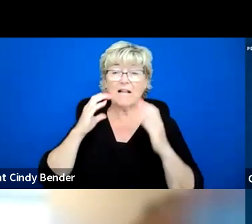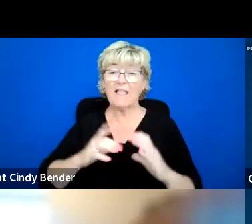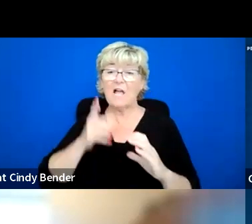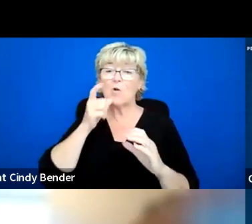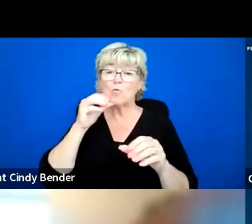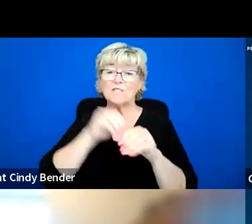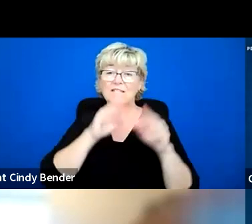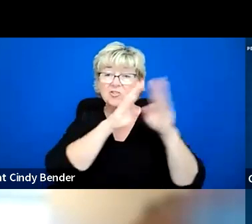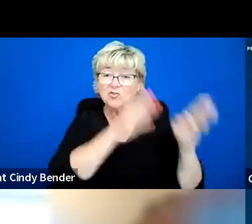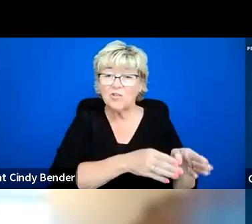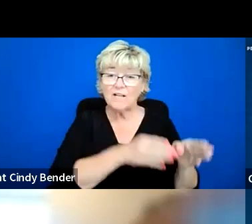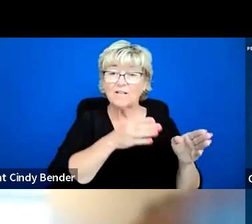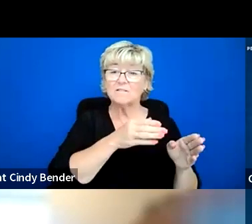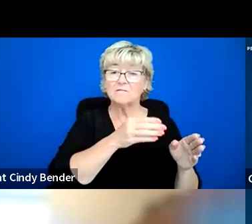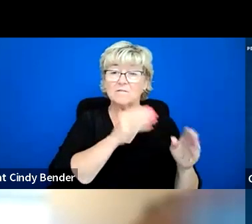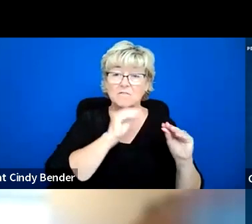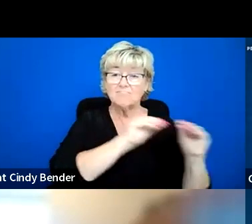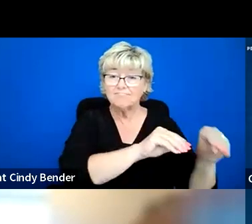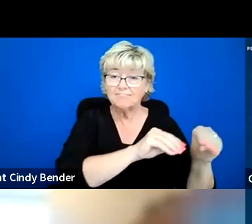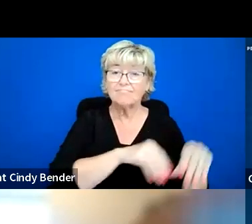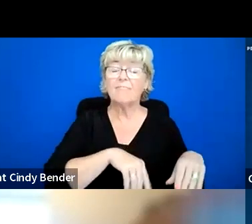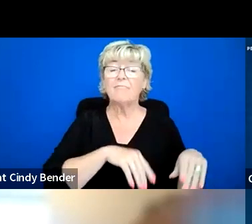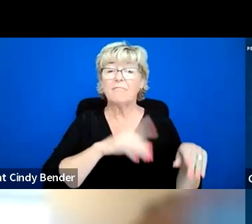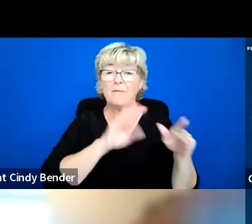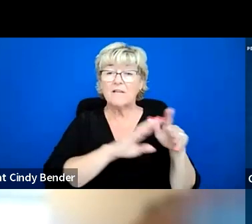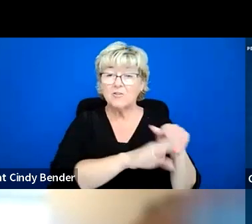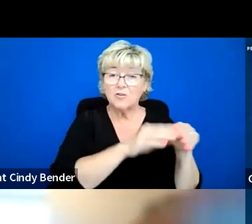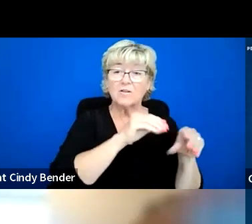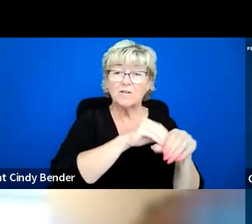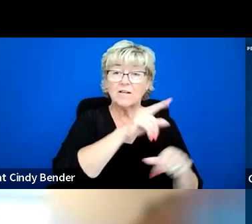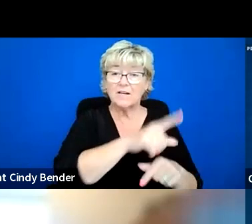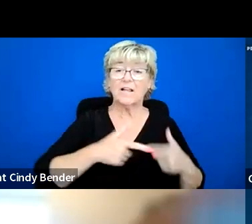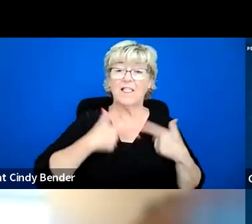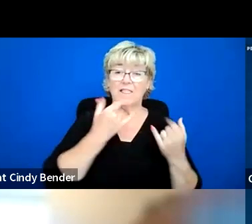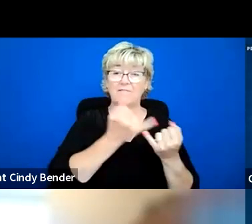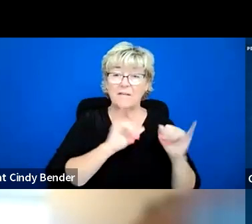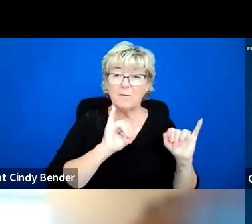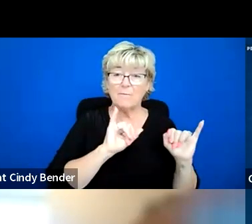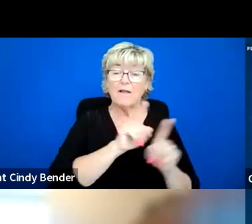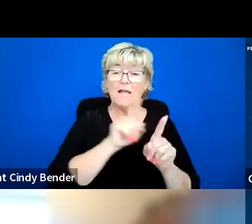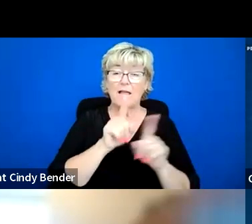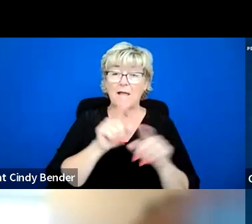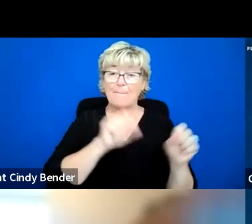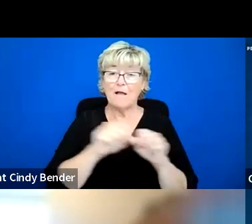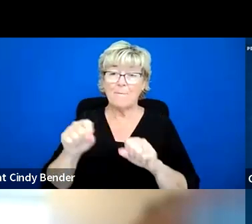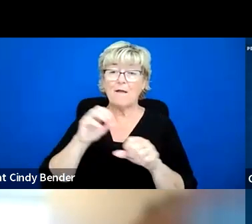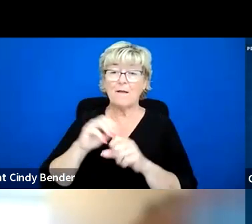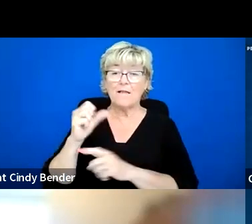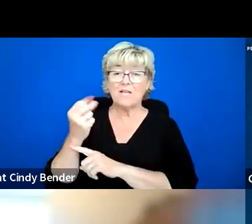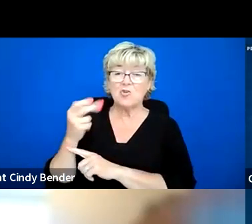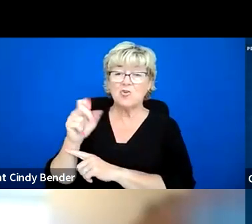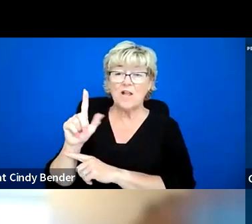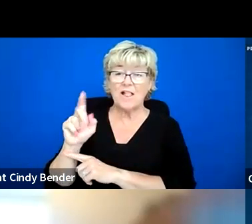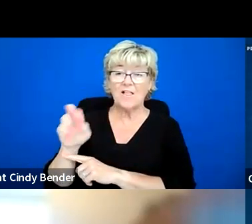really focus on making sure shelter clients can live as independently as possible in the shelters. And